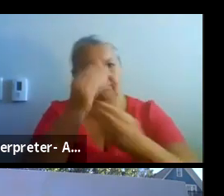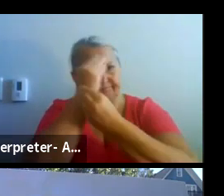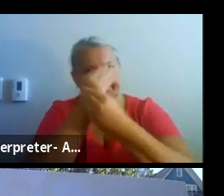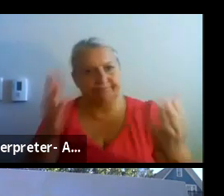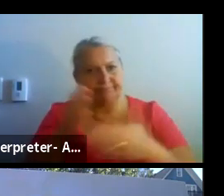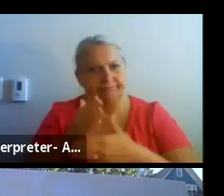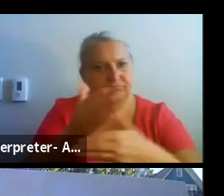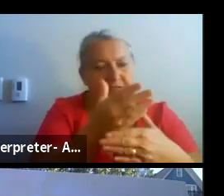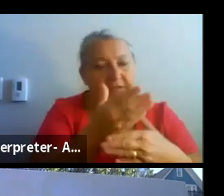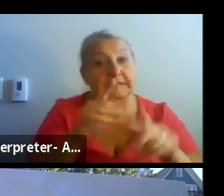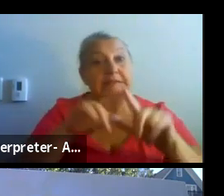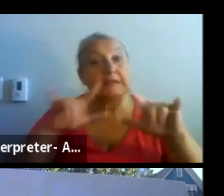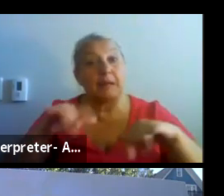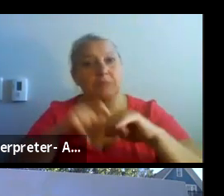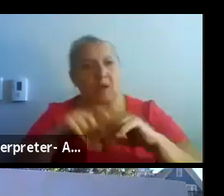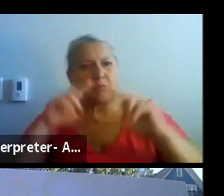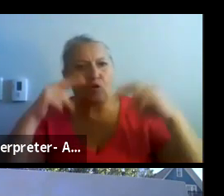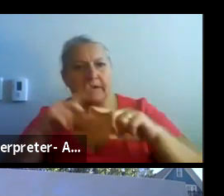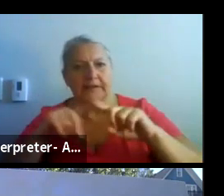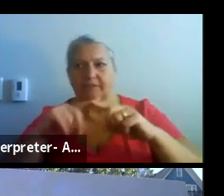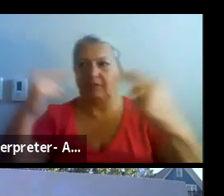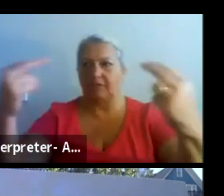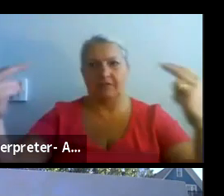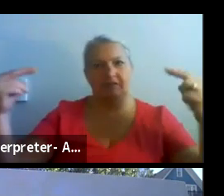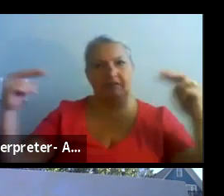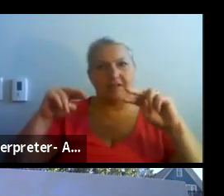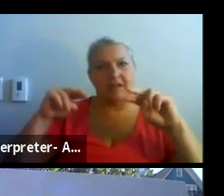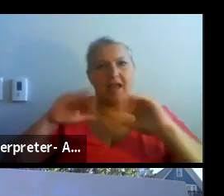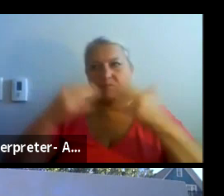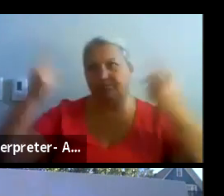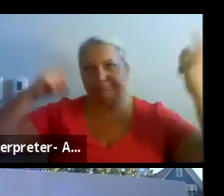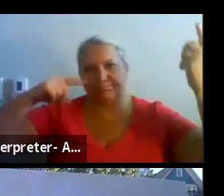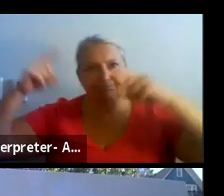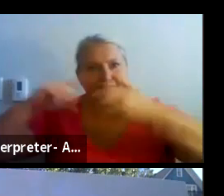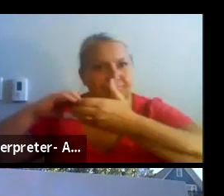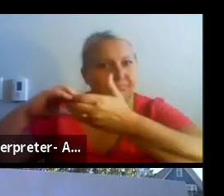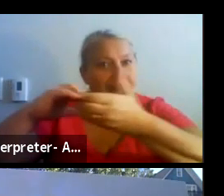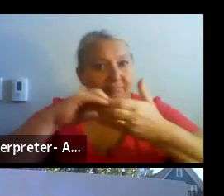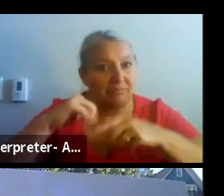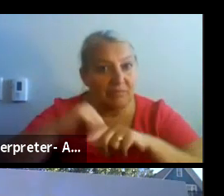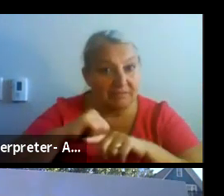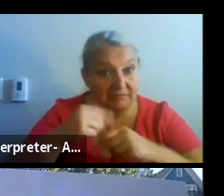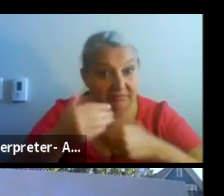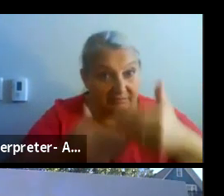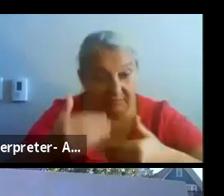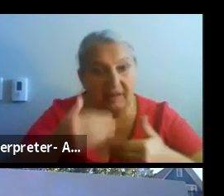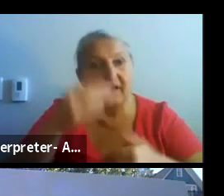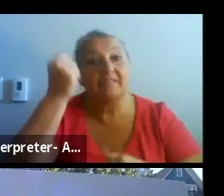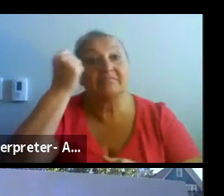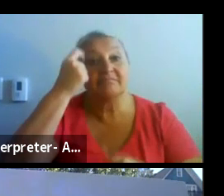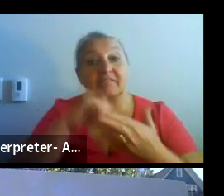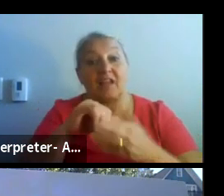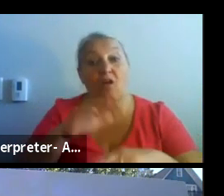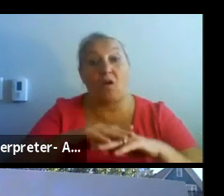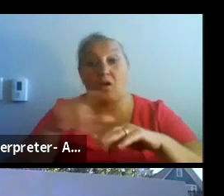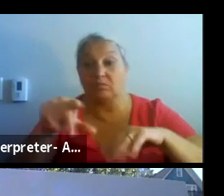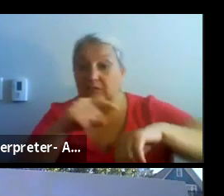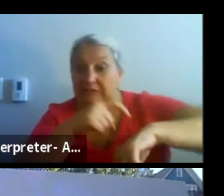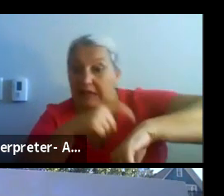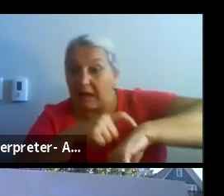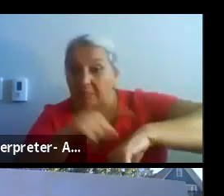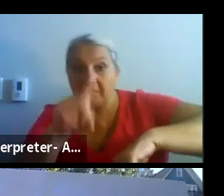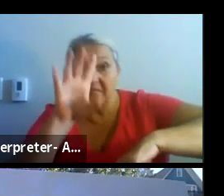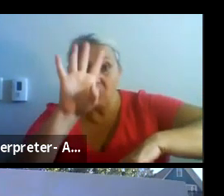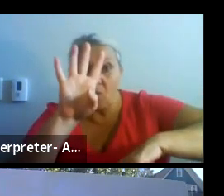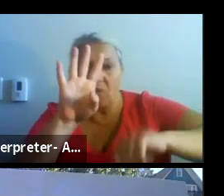collective practice as is relevant to local ecologies. We will then take a 10-minute break on the hour. We will take 10-minute